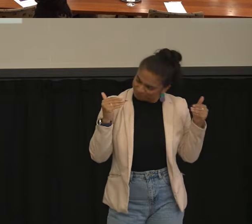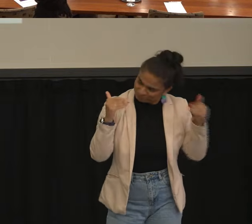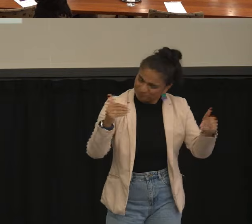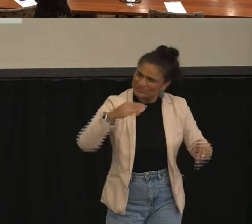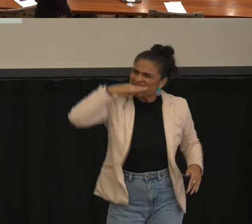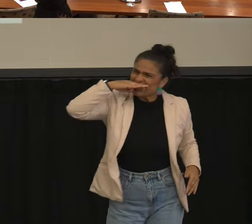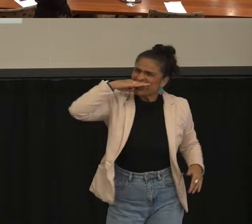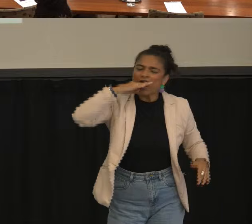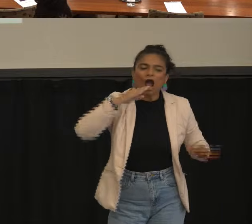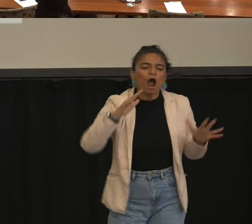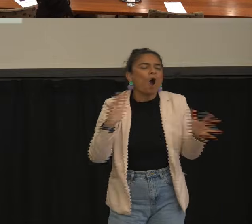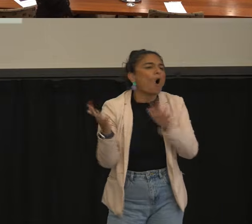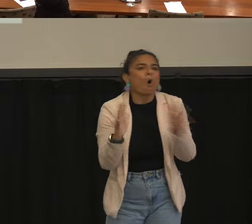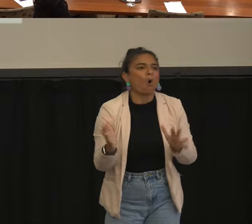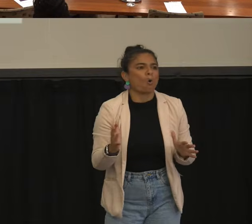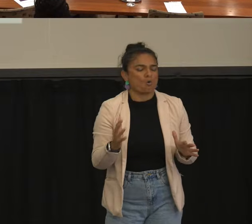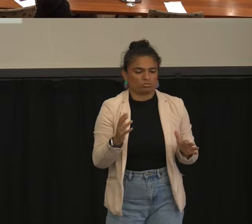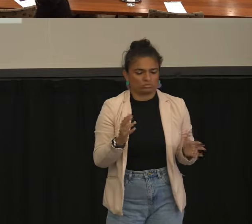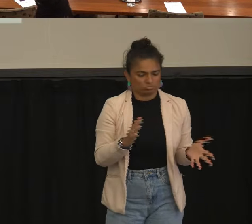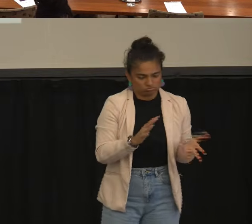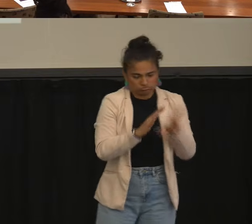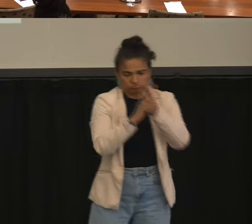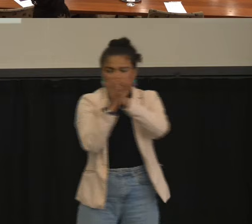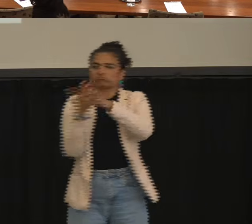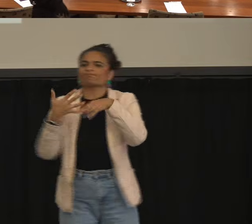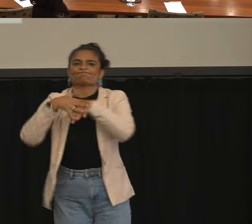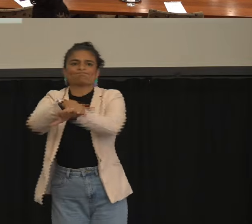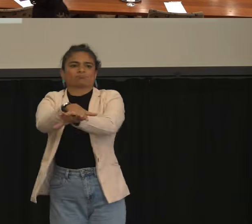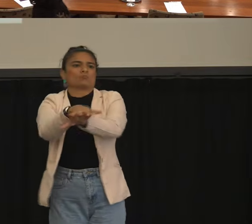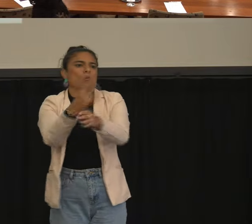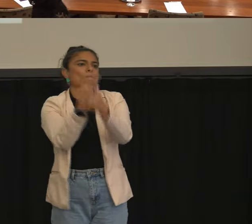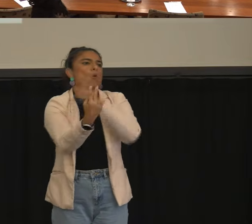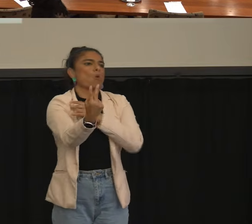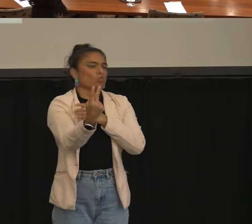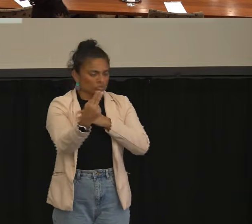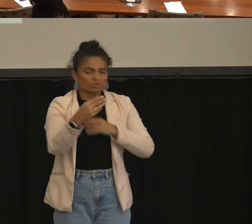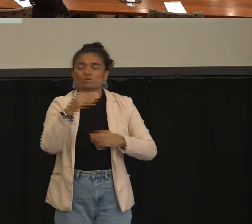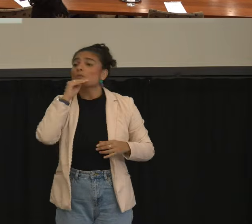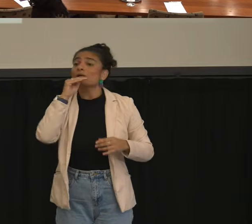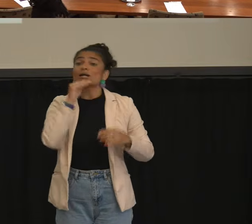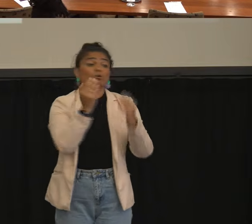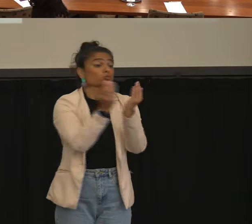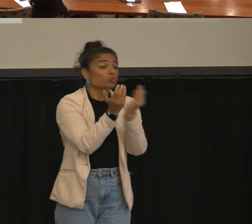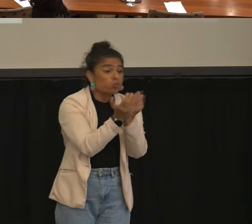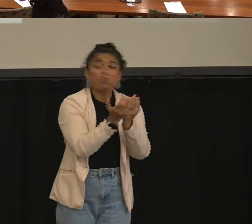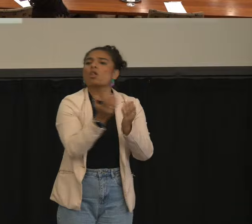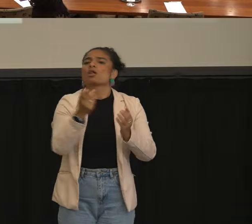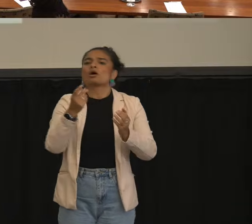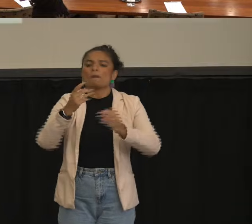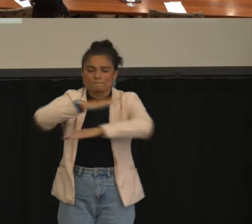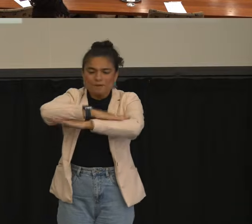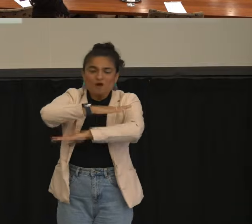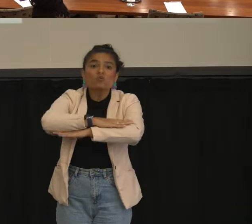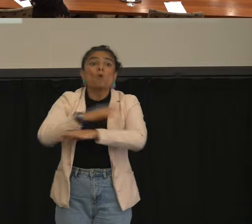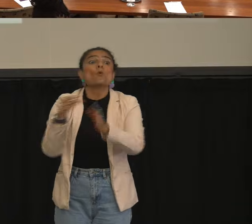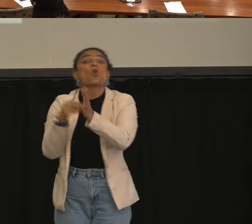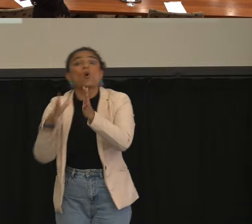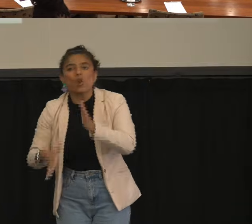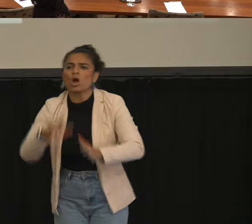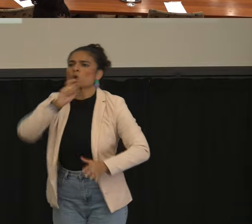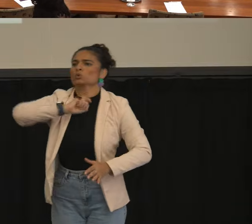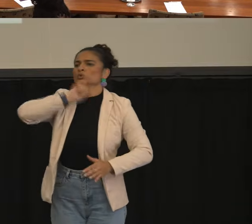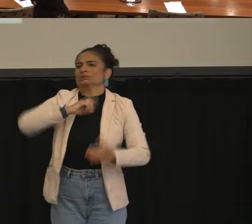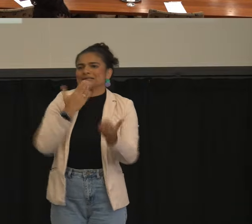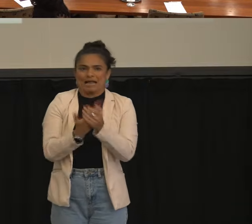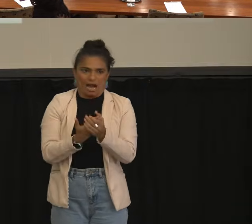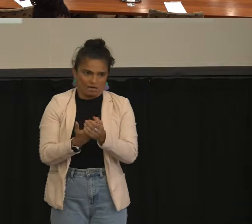also possible challenges that we noted with the development of the LMS platform. And so we decided to do a hybrid type of